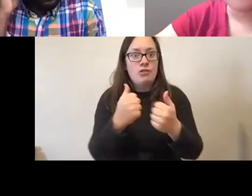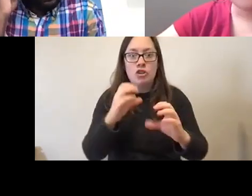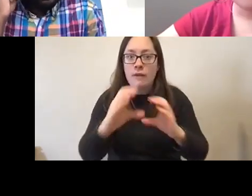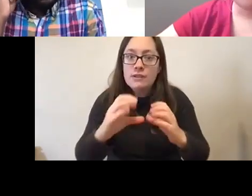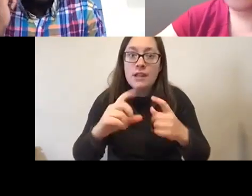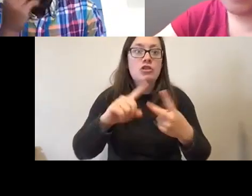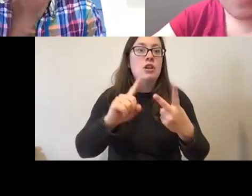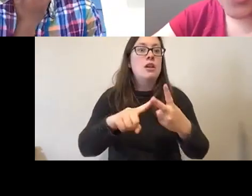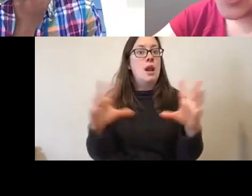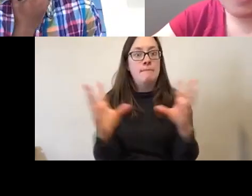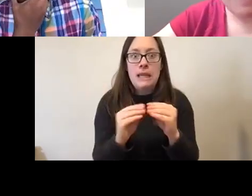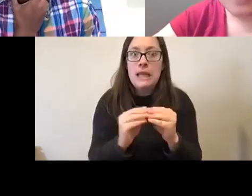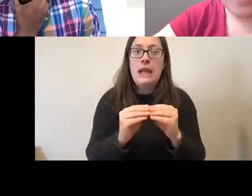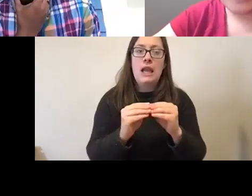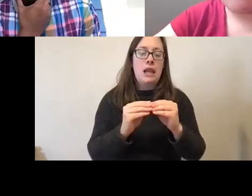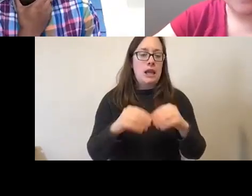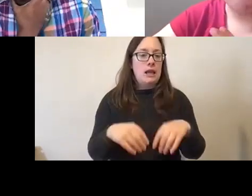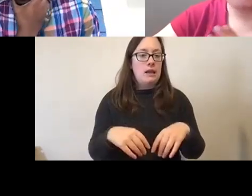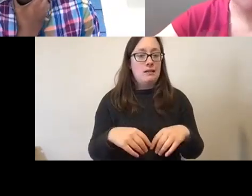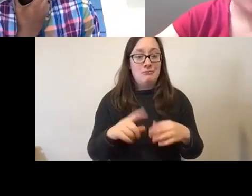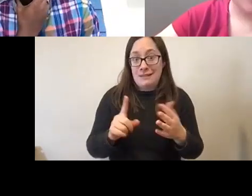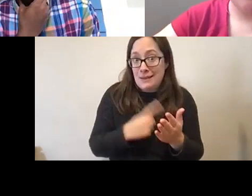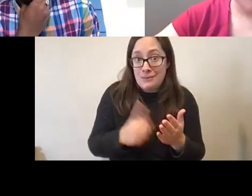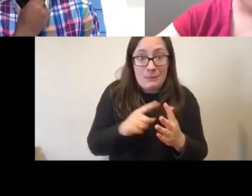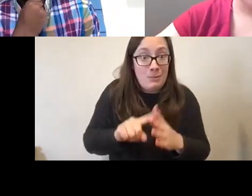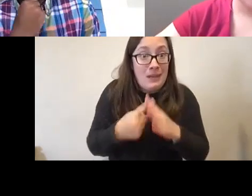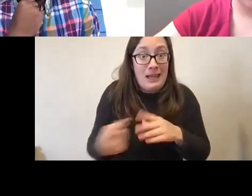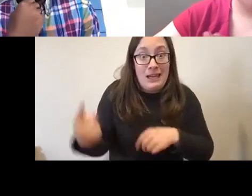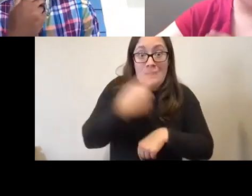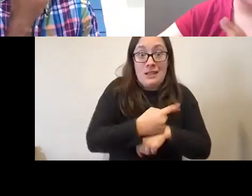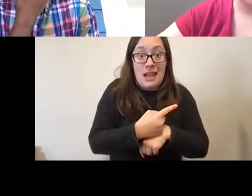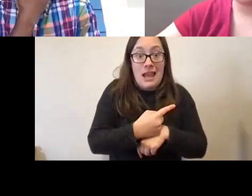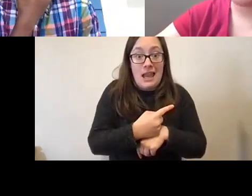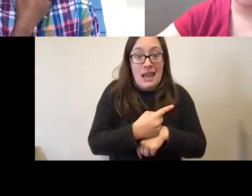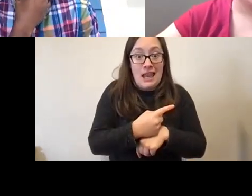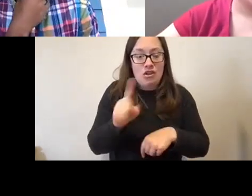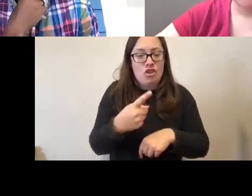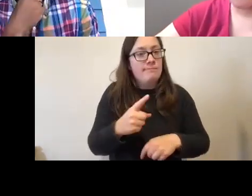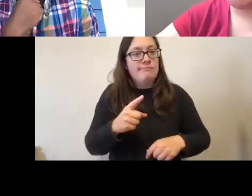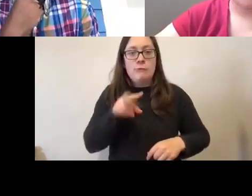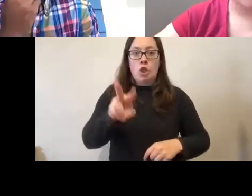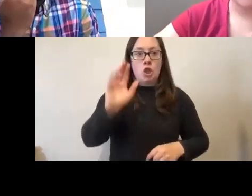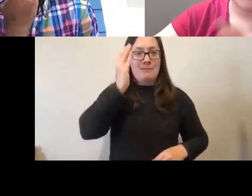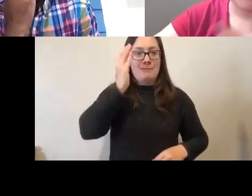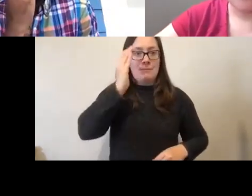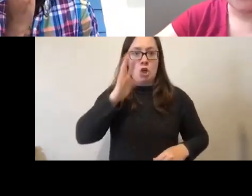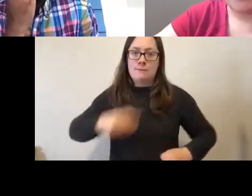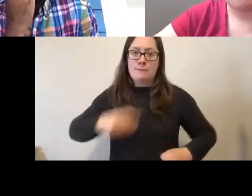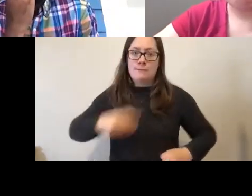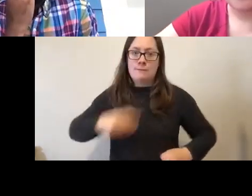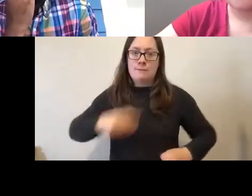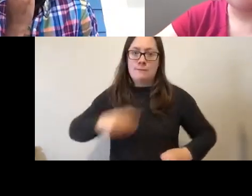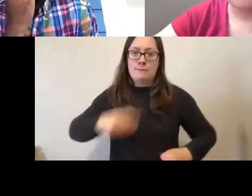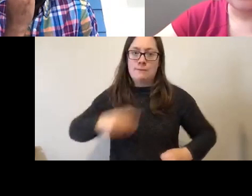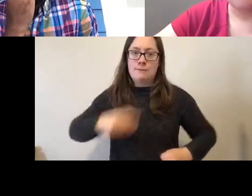to a meeting, sometimes just starting my day, right? Like brushing my teeth in the mirror, like that pose has been like, you got this, like you can